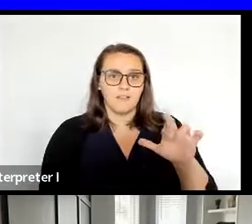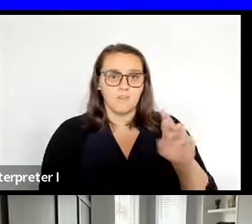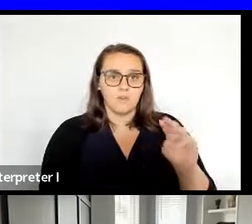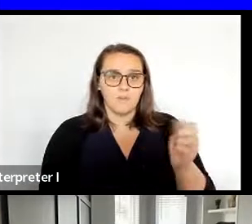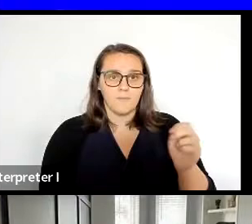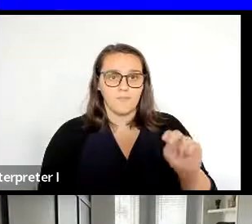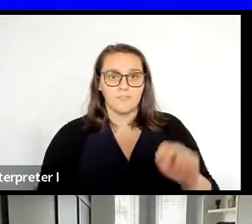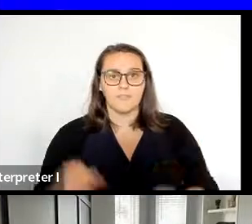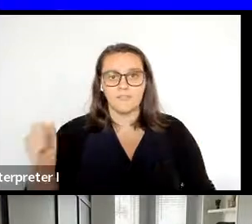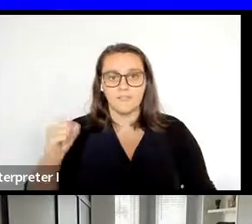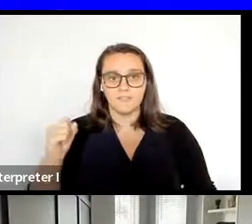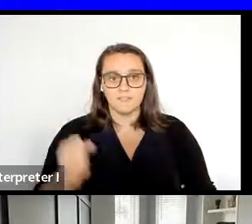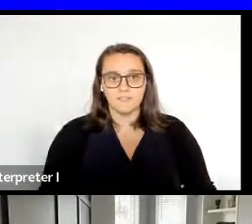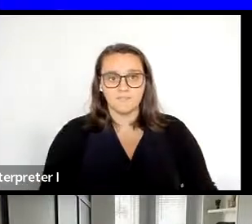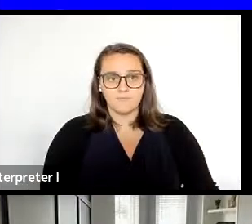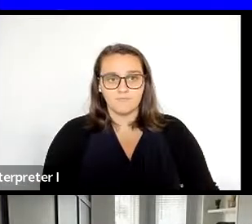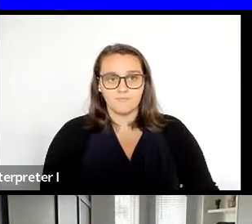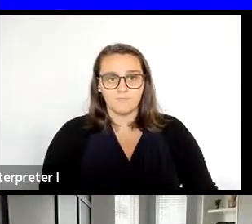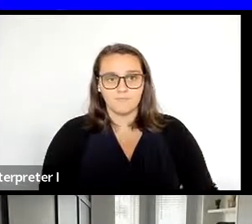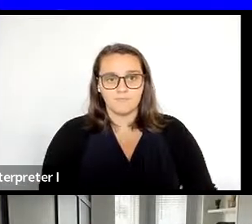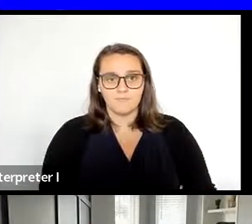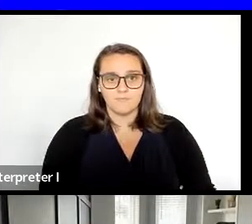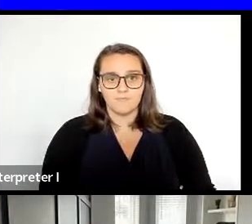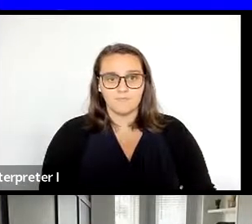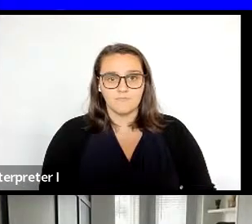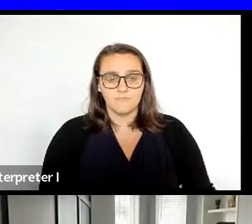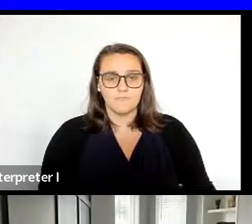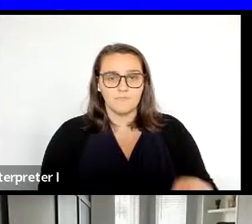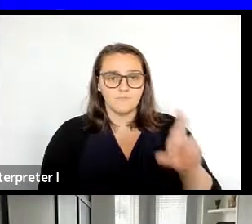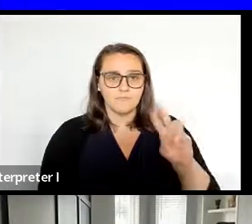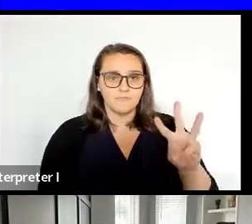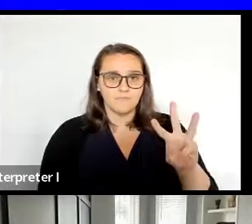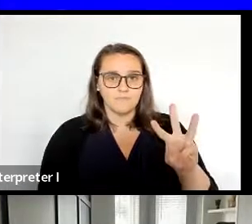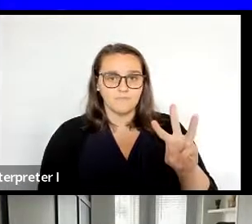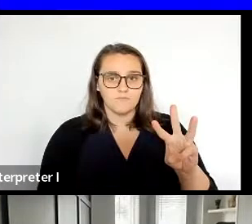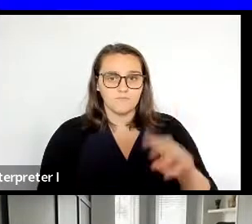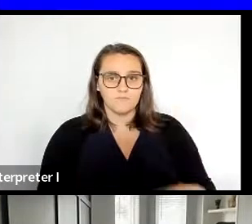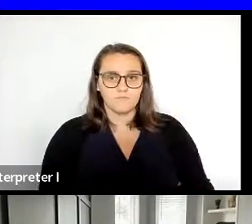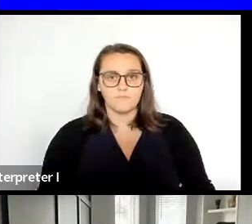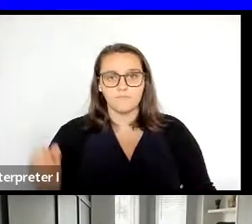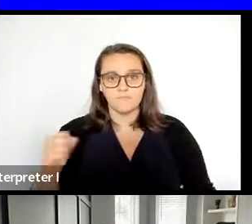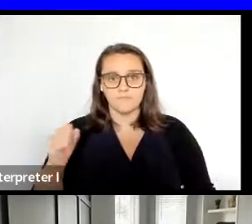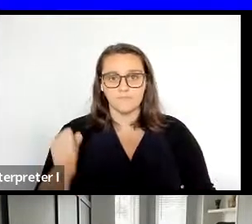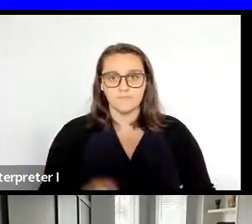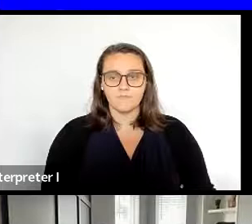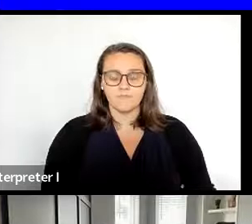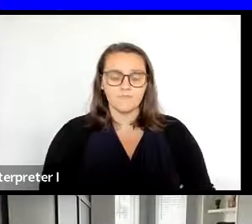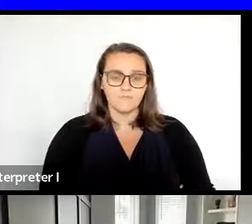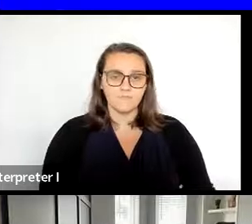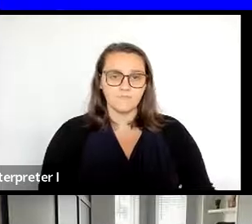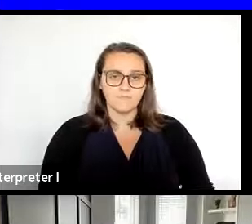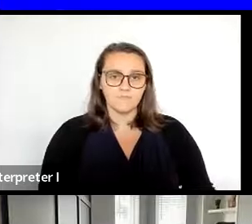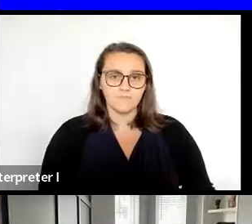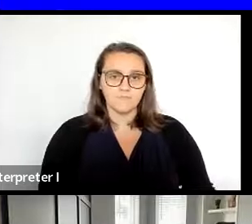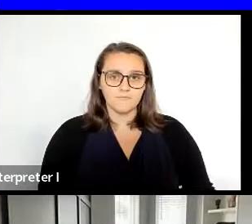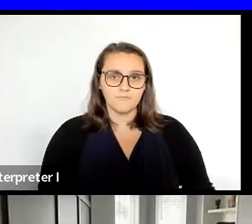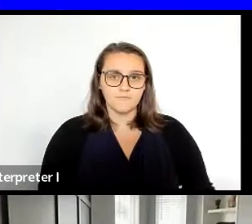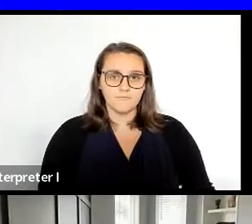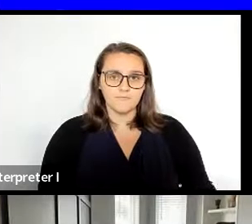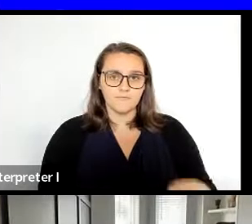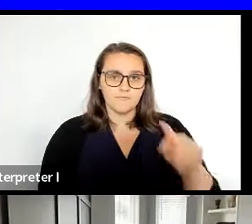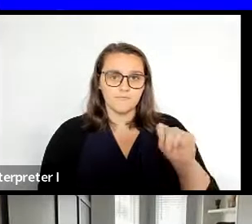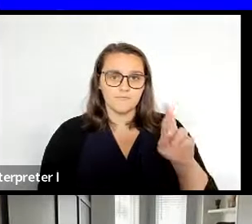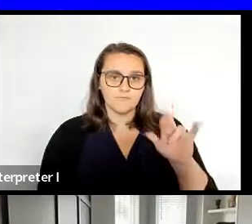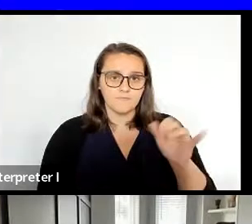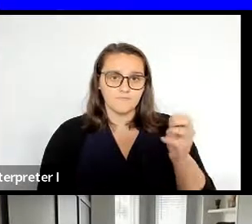Yes. Councilmember Silverman votes yes. Councilmember Robert White? Yes. Councilmember Robert White votes yes. Councilmember Trayon